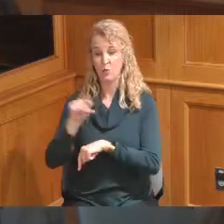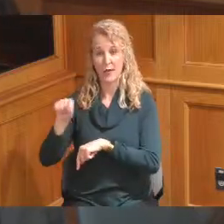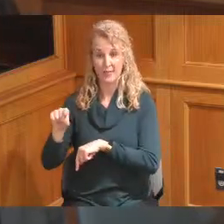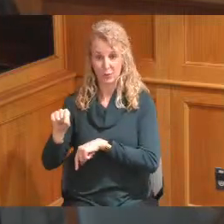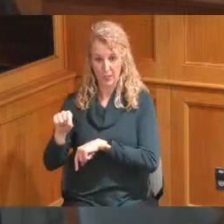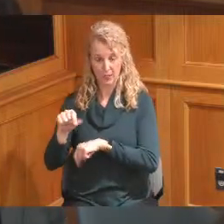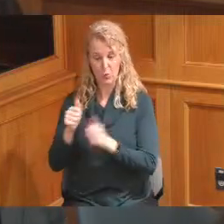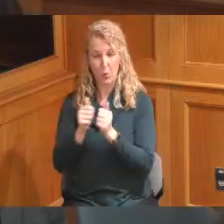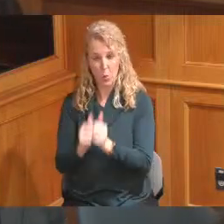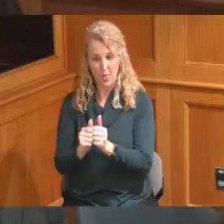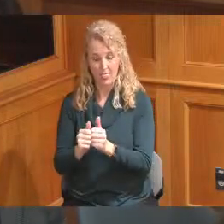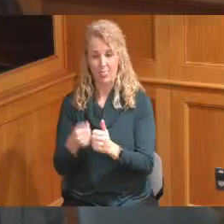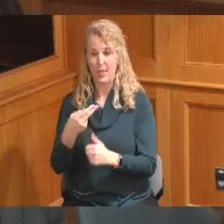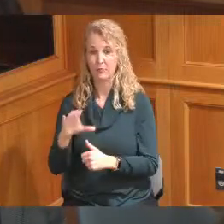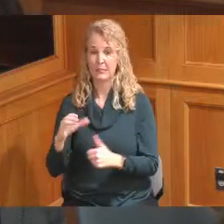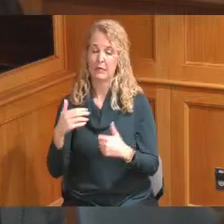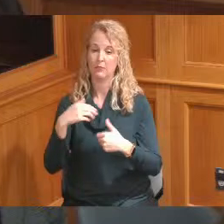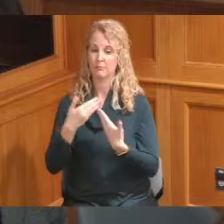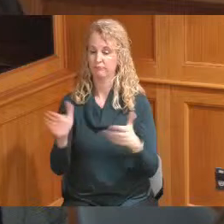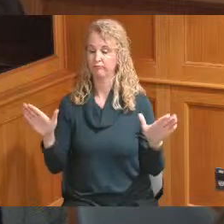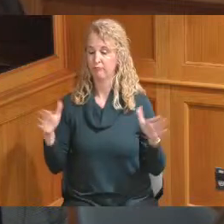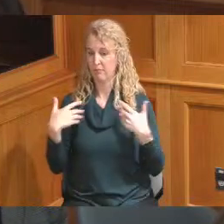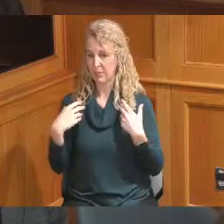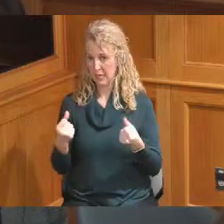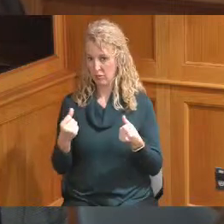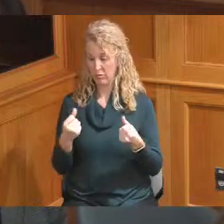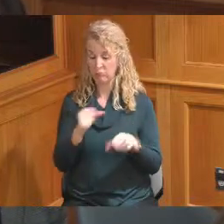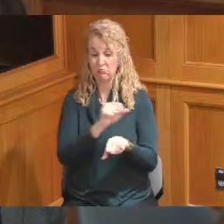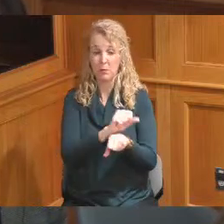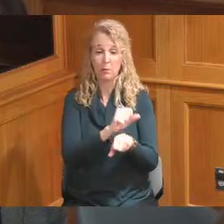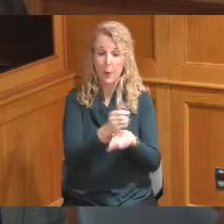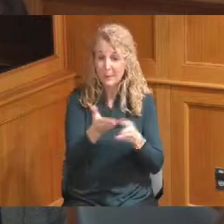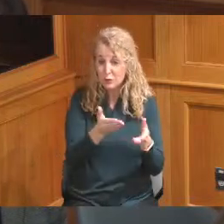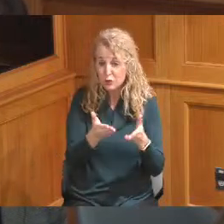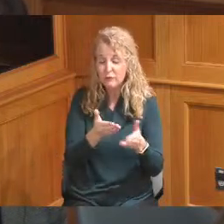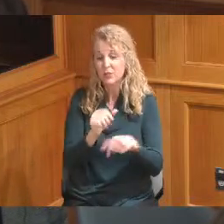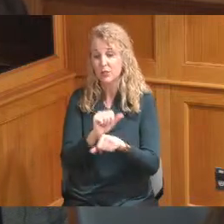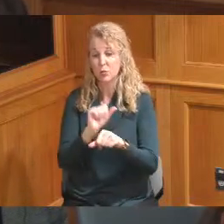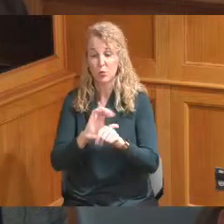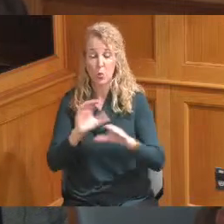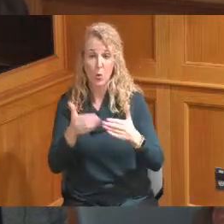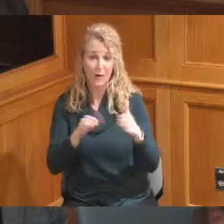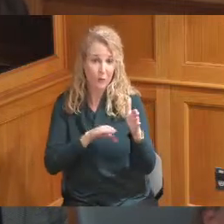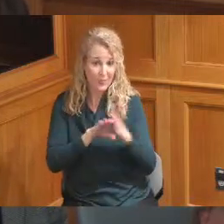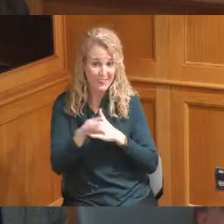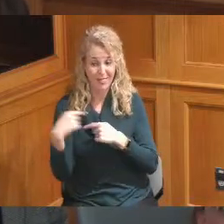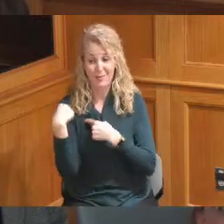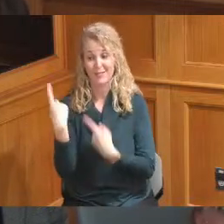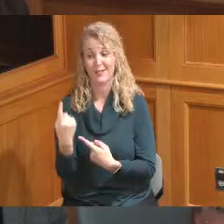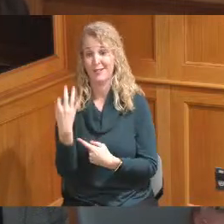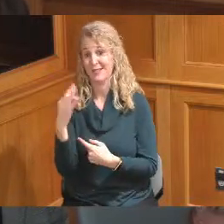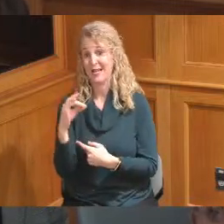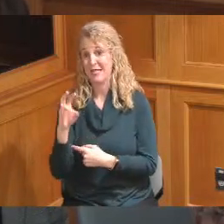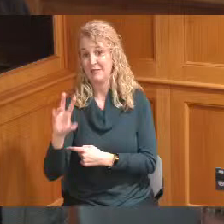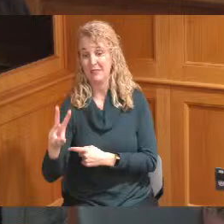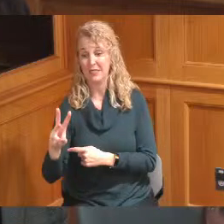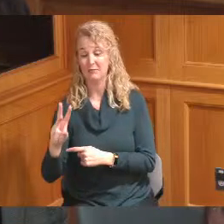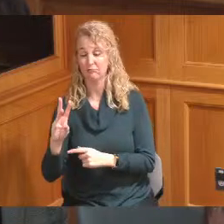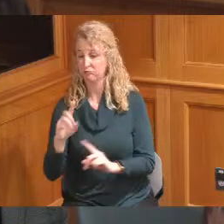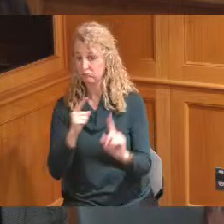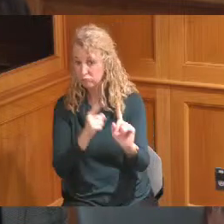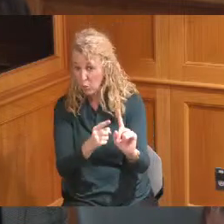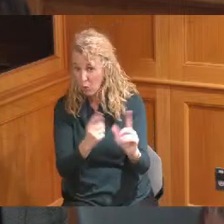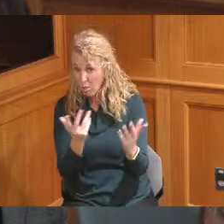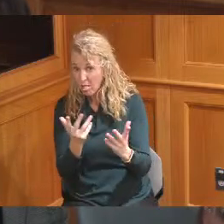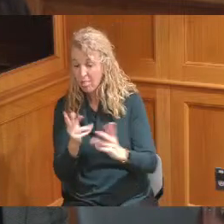Health. We have been doing employment services and workforce development since 1976. The goal of PREP is to provide Hamilton